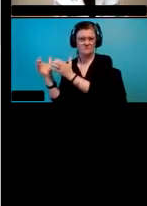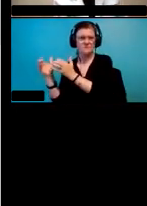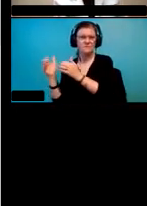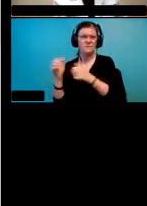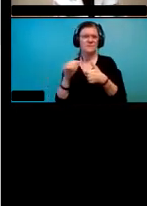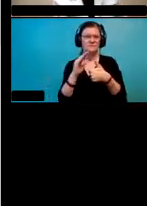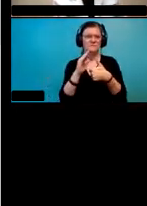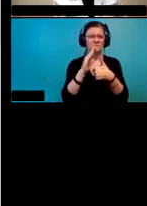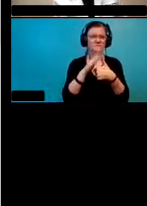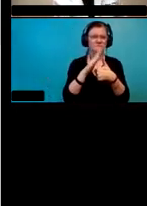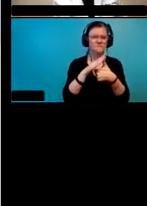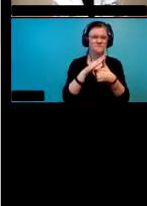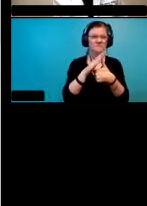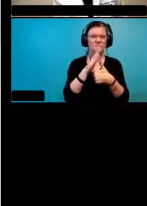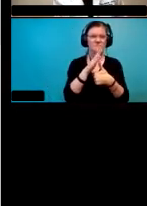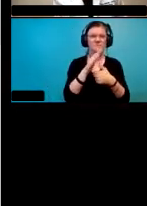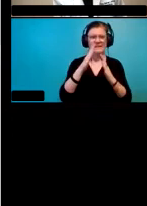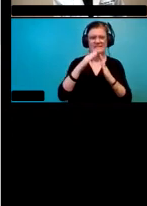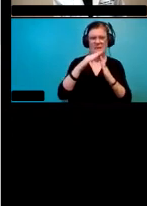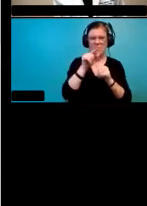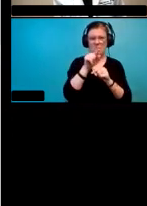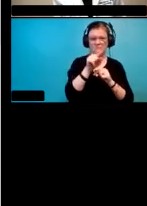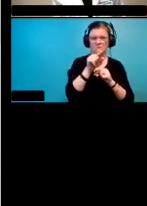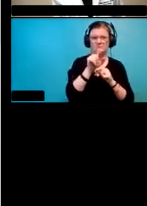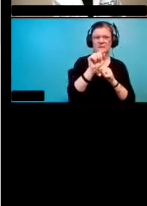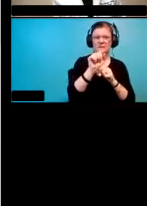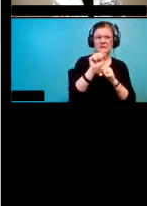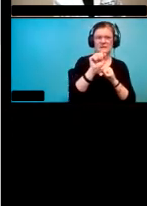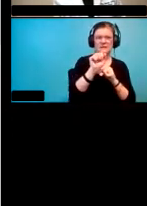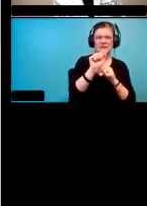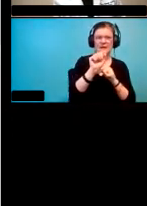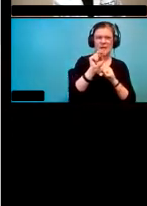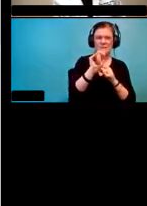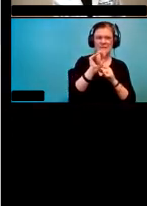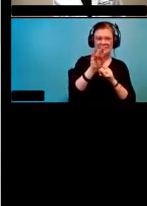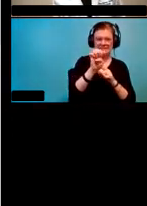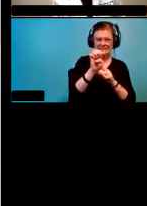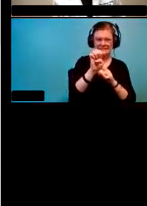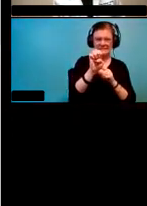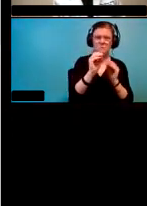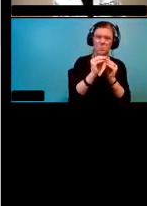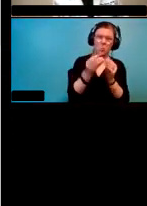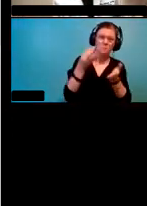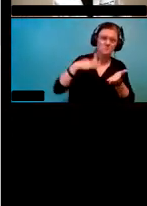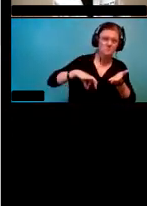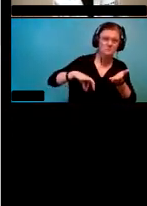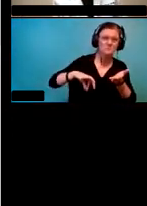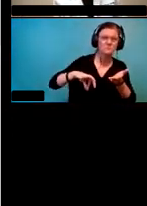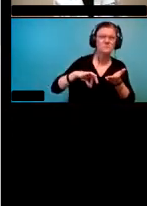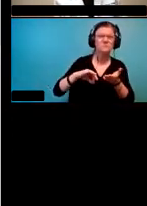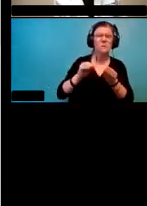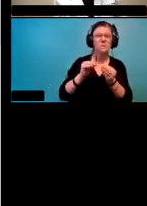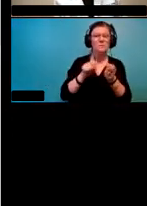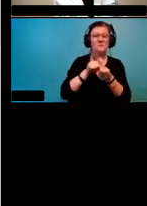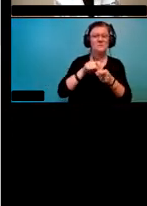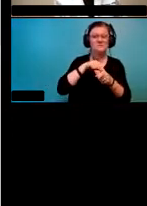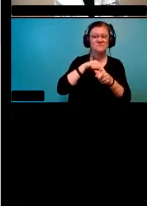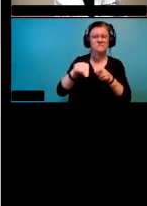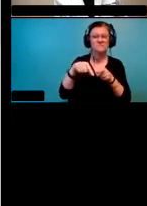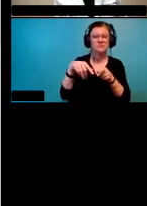amantadine, artane, those medications can be more helpful that are more tremor specific